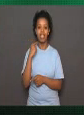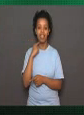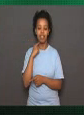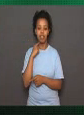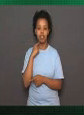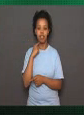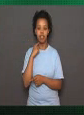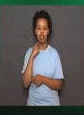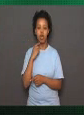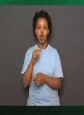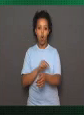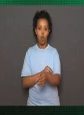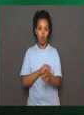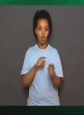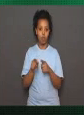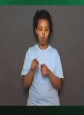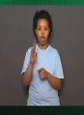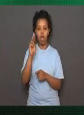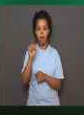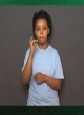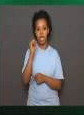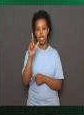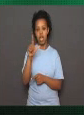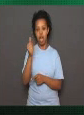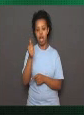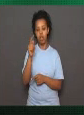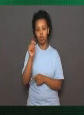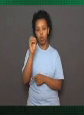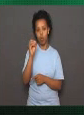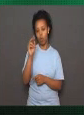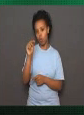a hormone called melatonin throughout the body.